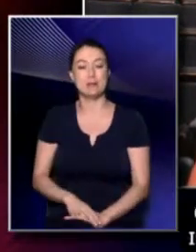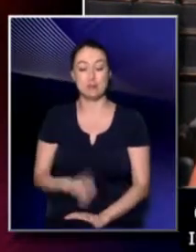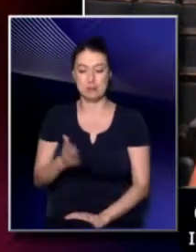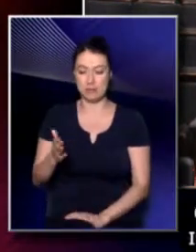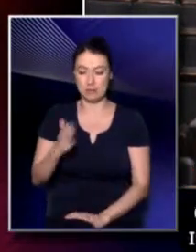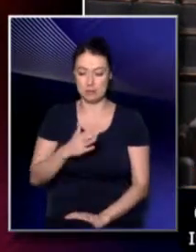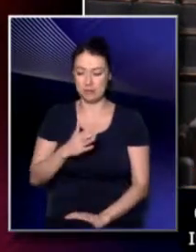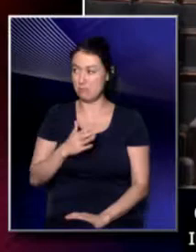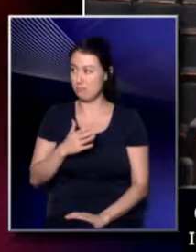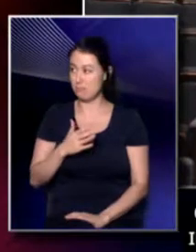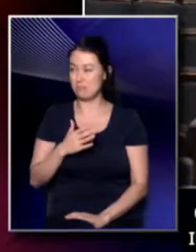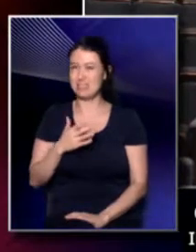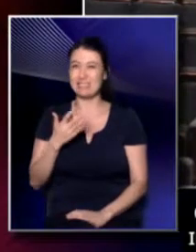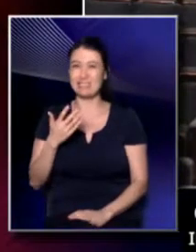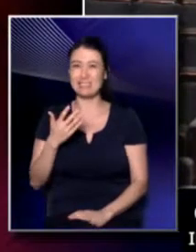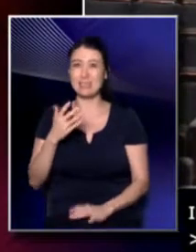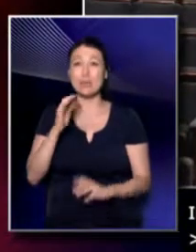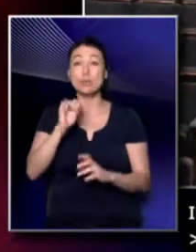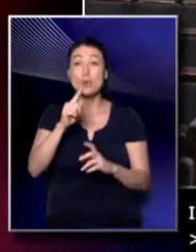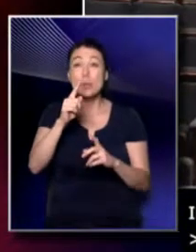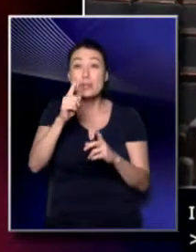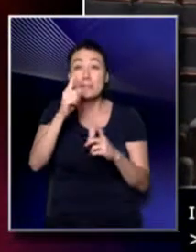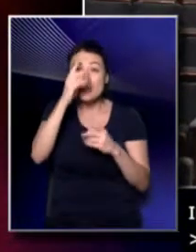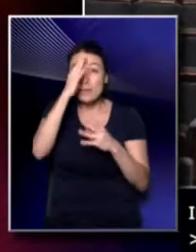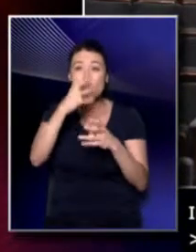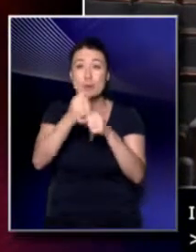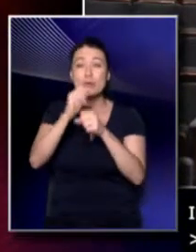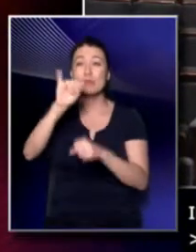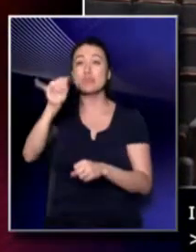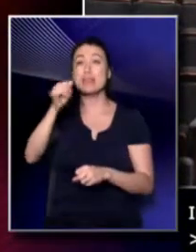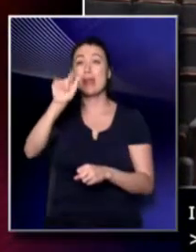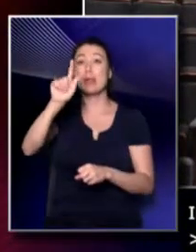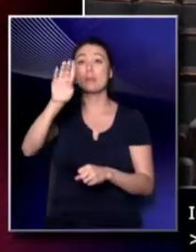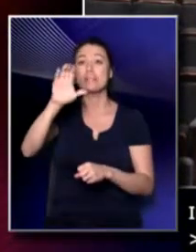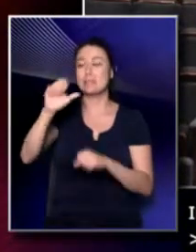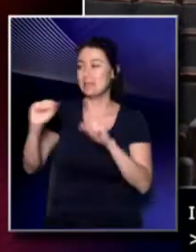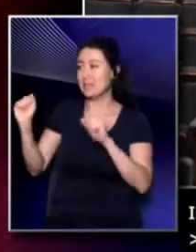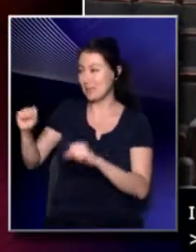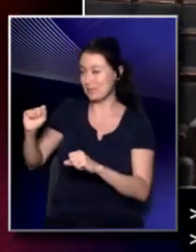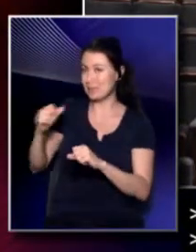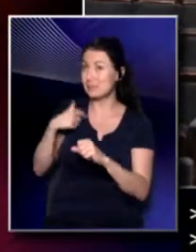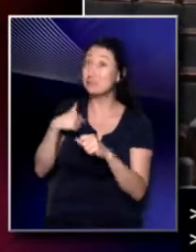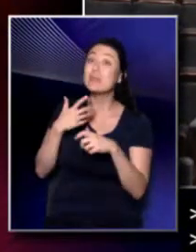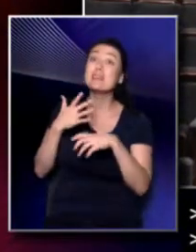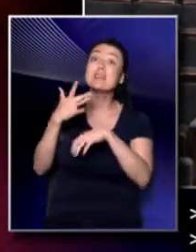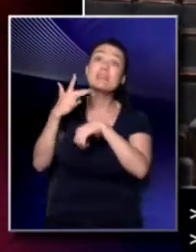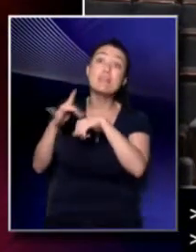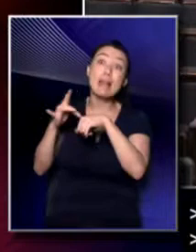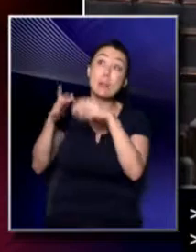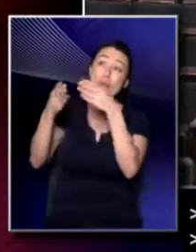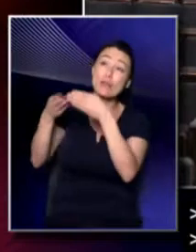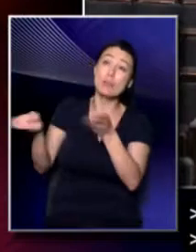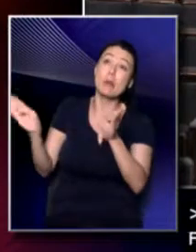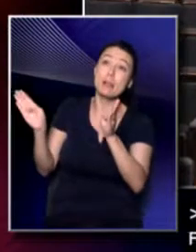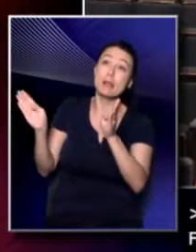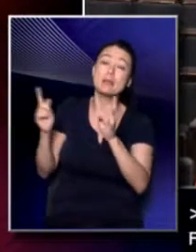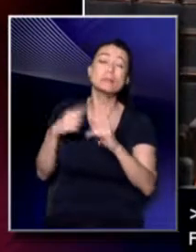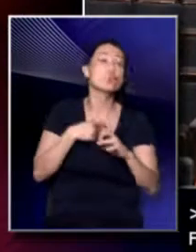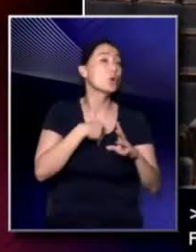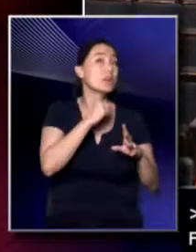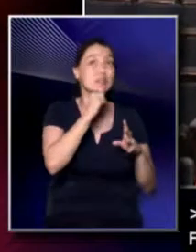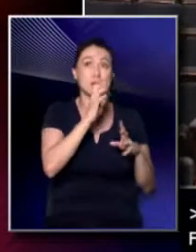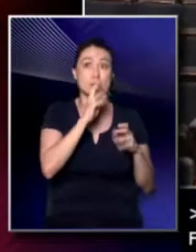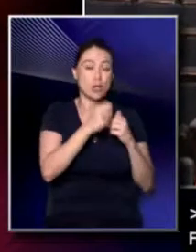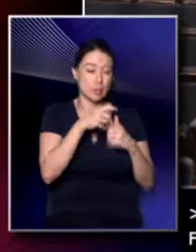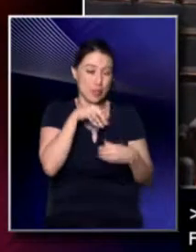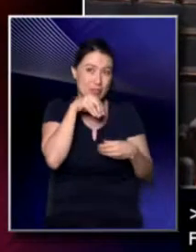so this is information that we get directly from the JLBC? We get, yes, it's available publicly. Right. Yeah, But absolutely. this doesn't talk about the